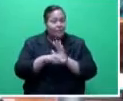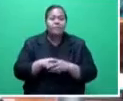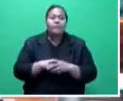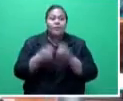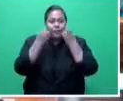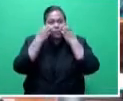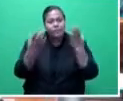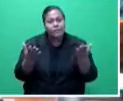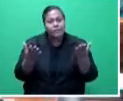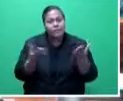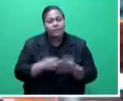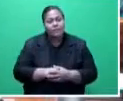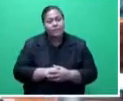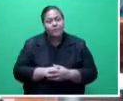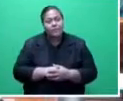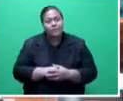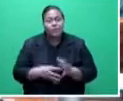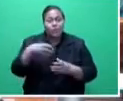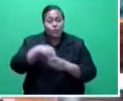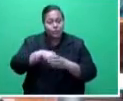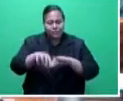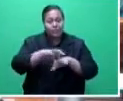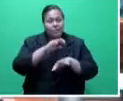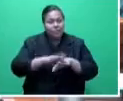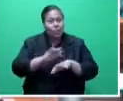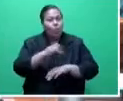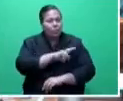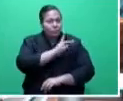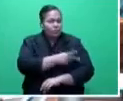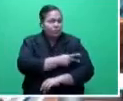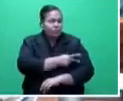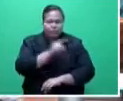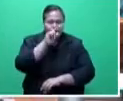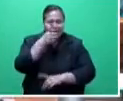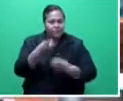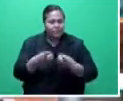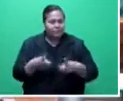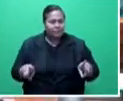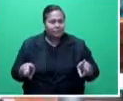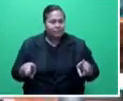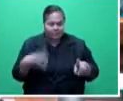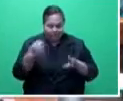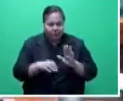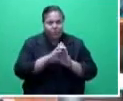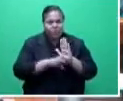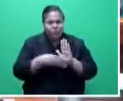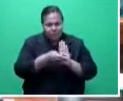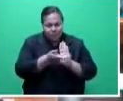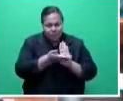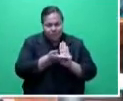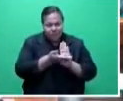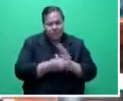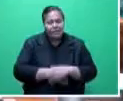including, Mr. Speaker, sir, marital status or pregnancy. So it has a very expansive scope in respect